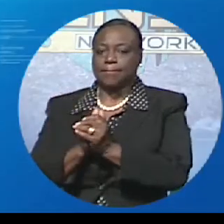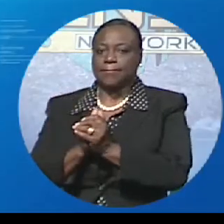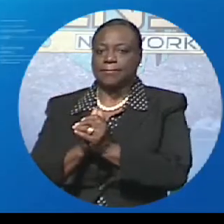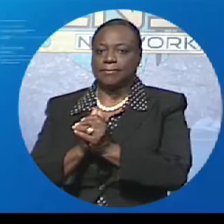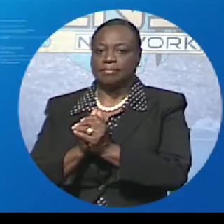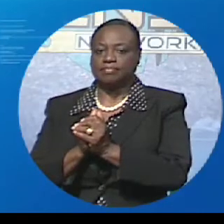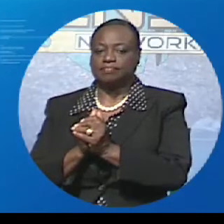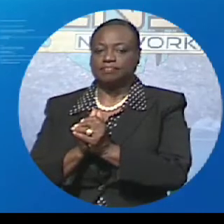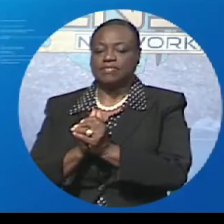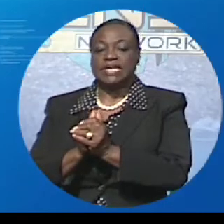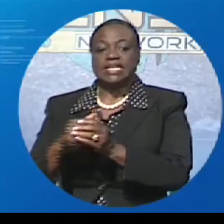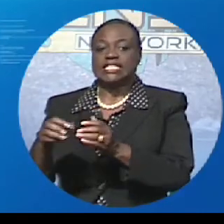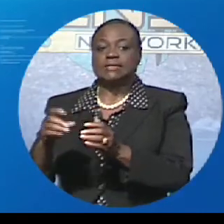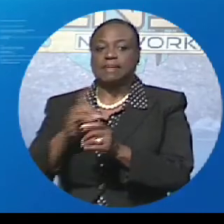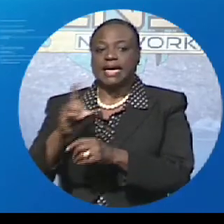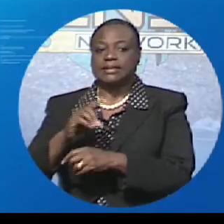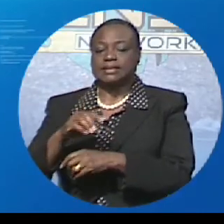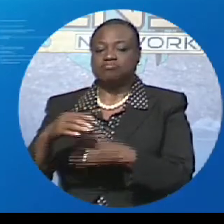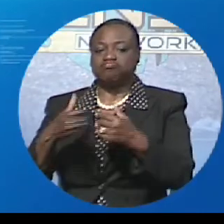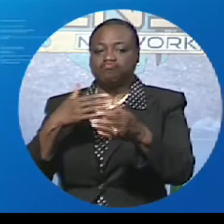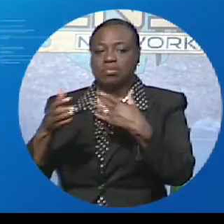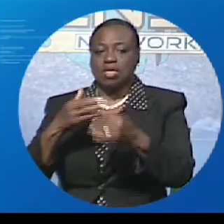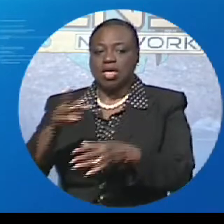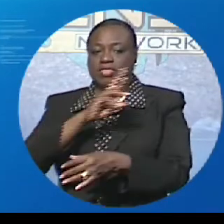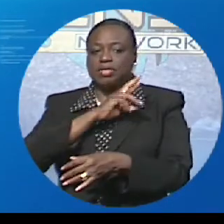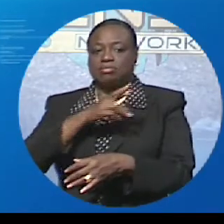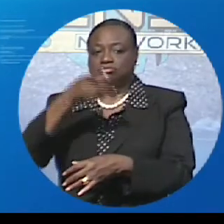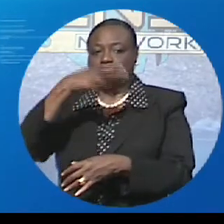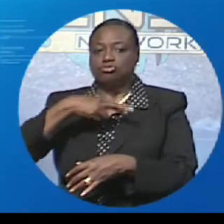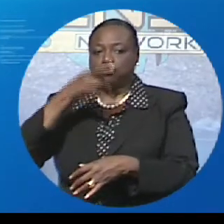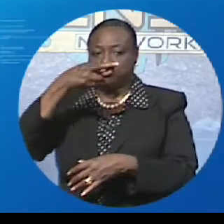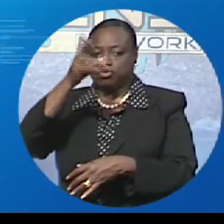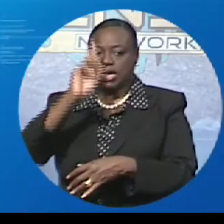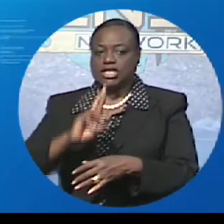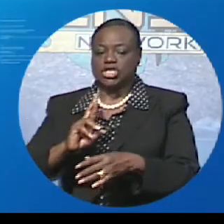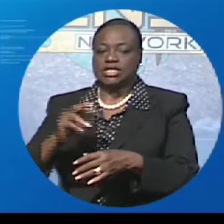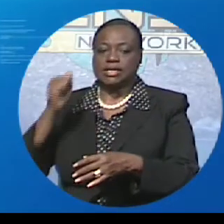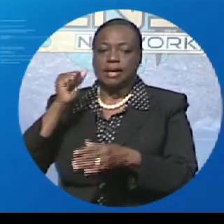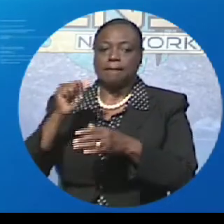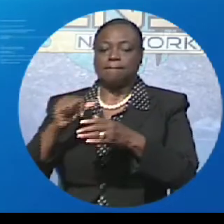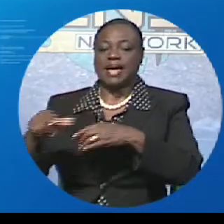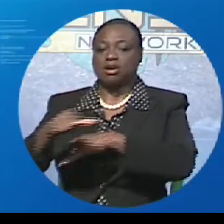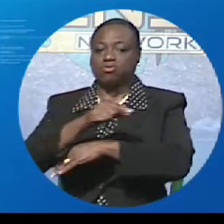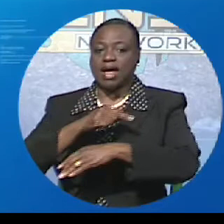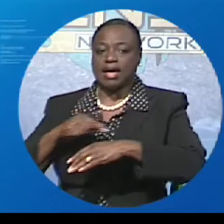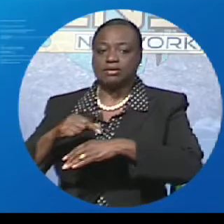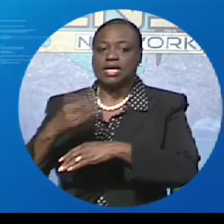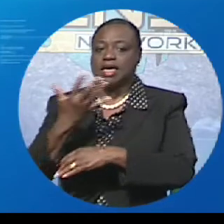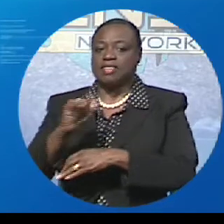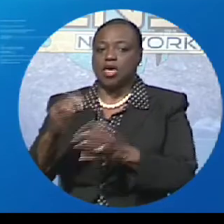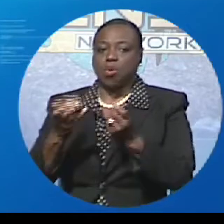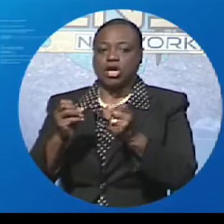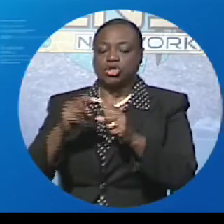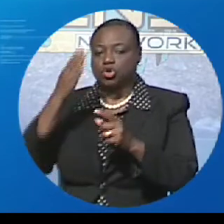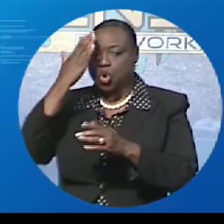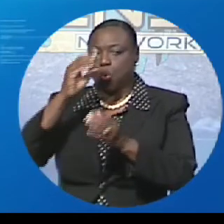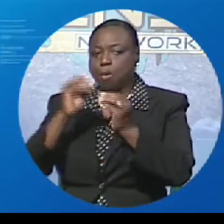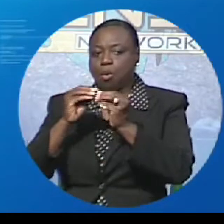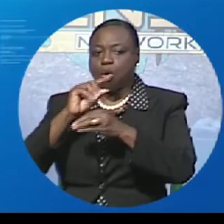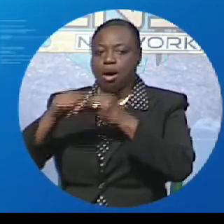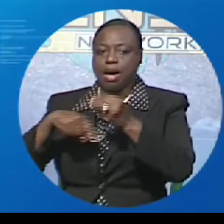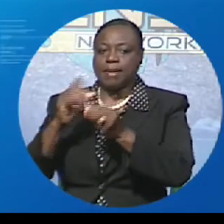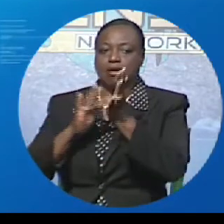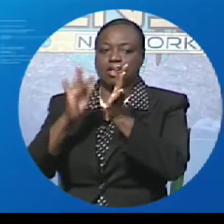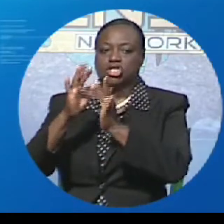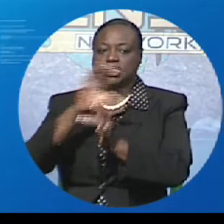Despite their religious backgrounds, Mr. Ferguson noted that the Indian Mission Group was excited to learn more about Jesus Christ and their chance to visit the